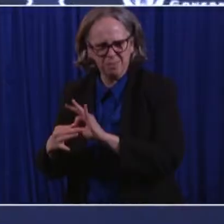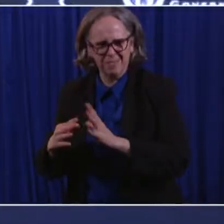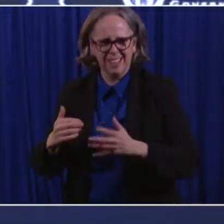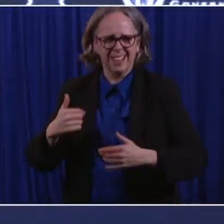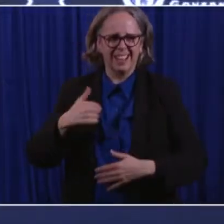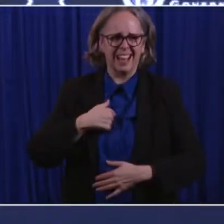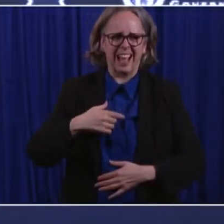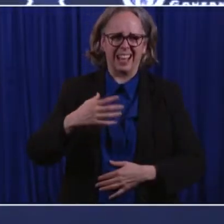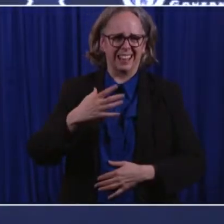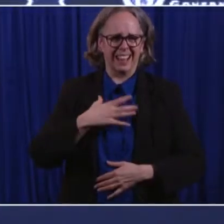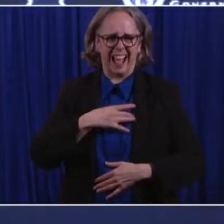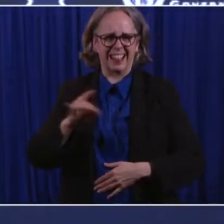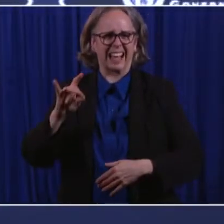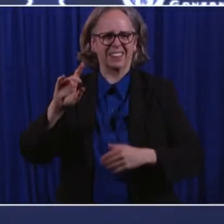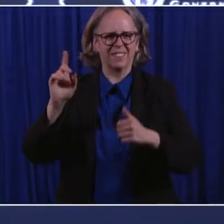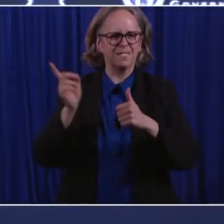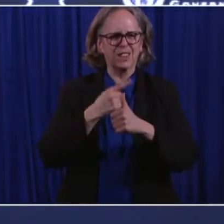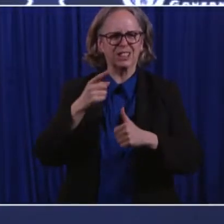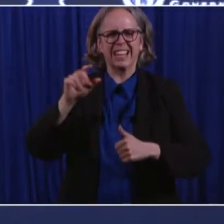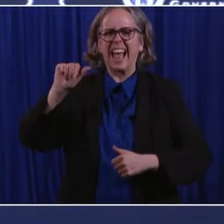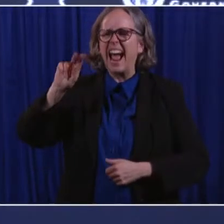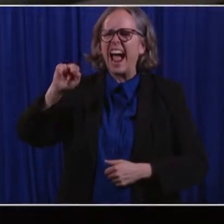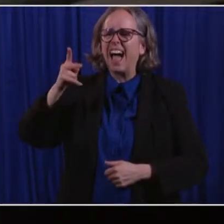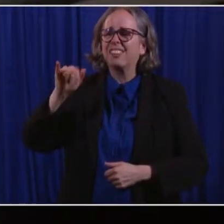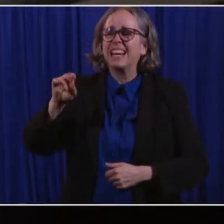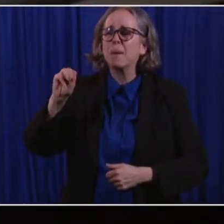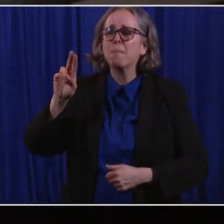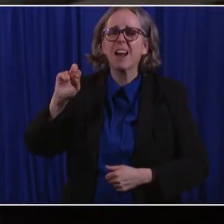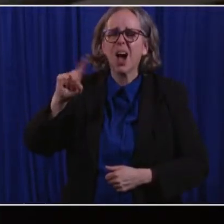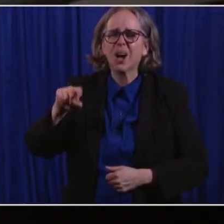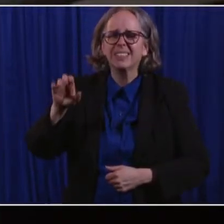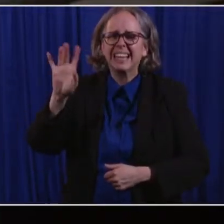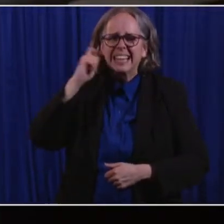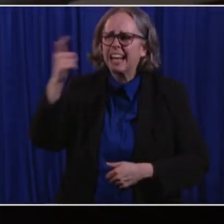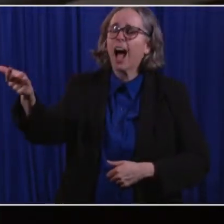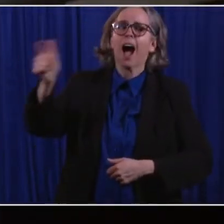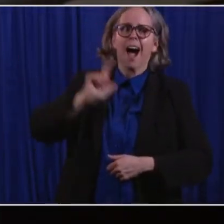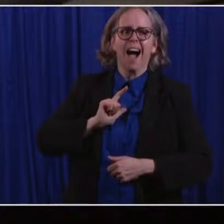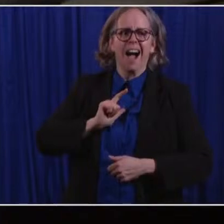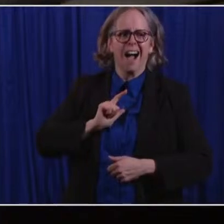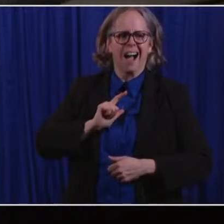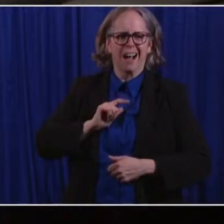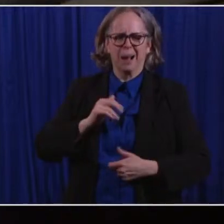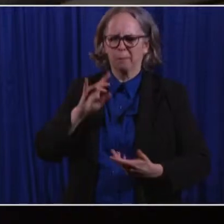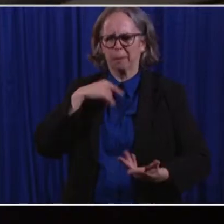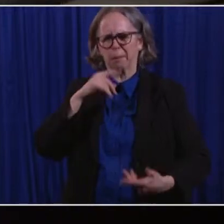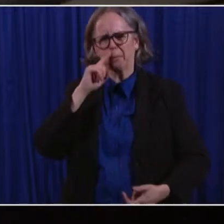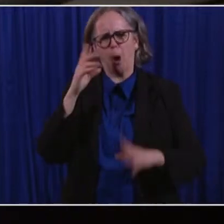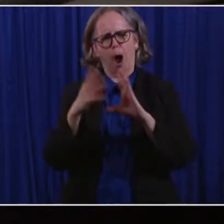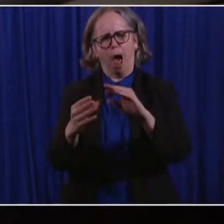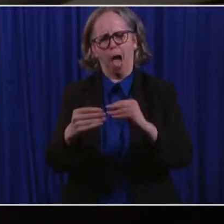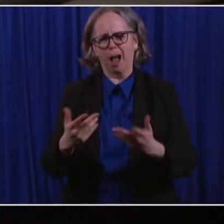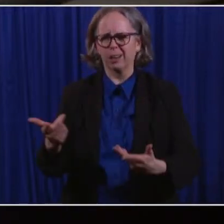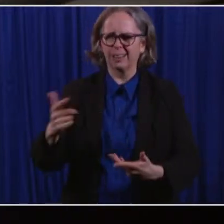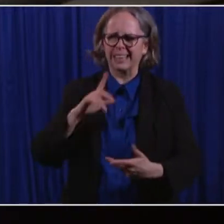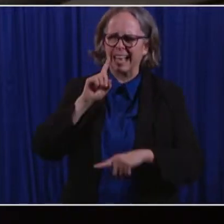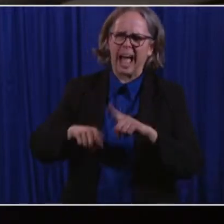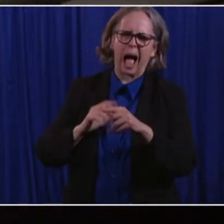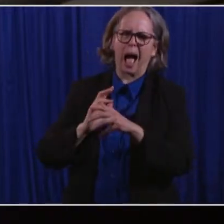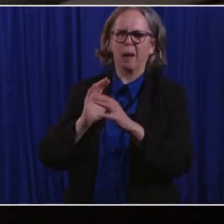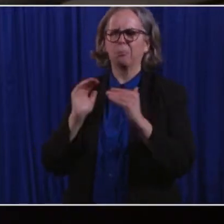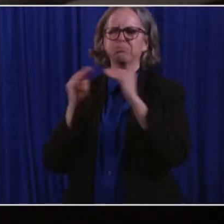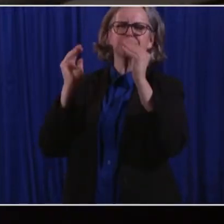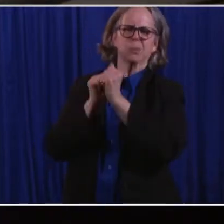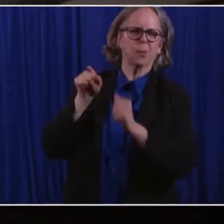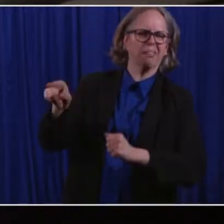act to follow. I will remind him, though, that my Cleveland Indians are the defending Ohio Cup champions over the Cincinnati Reds, but